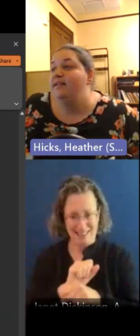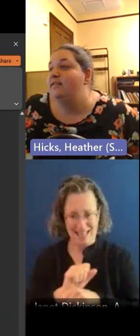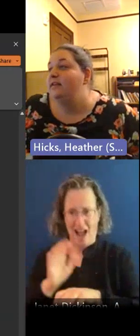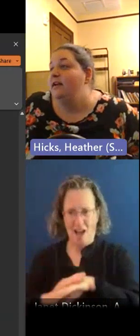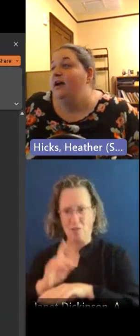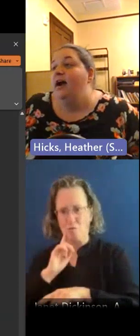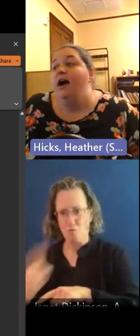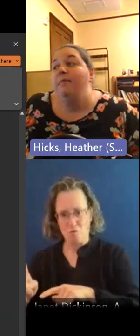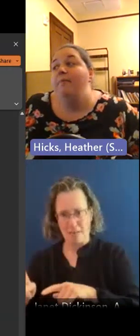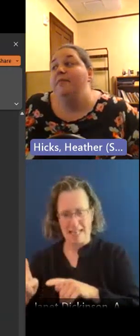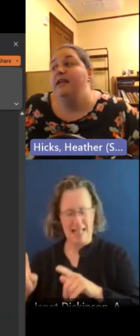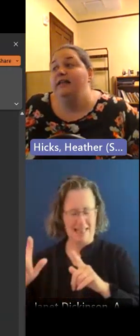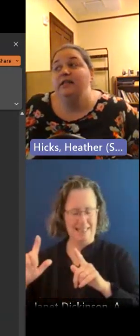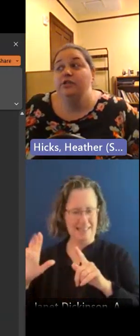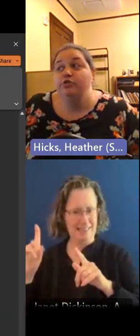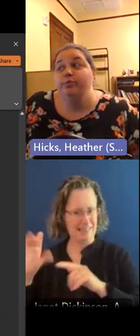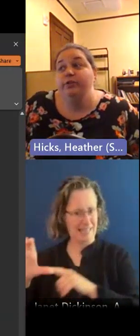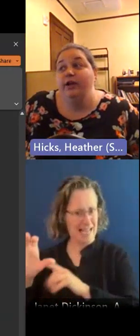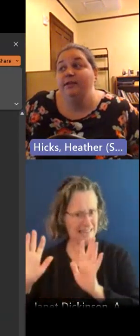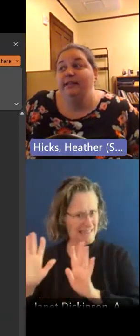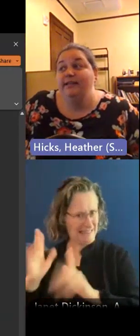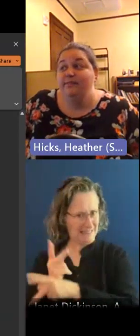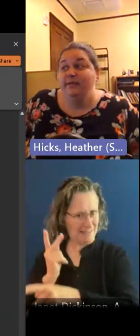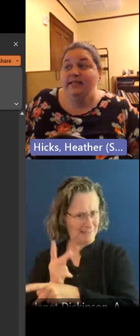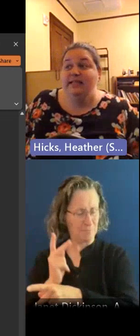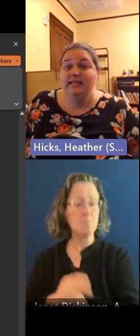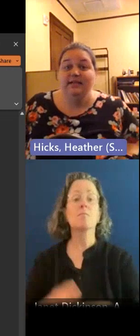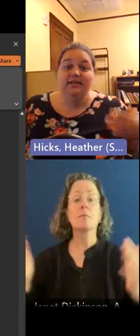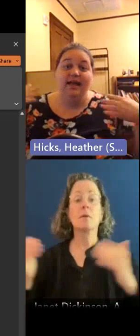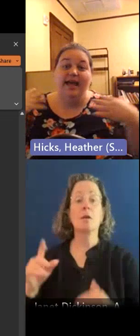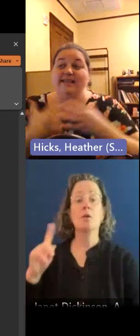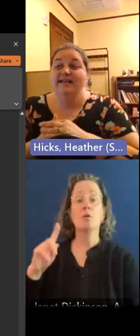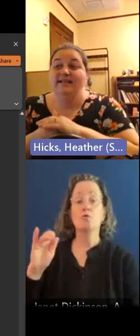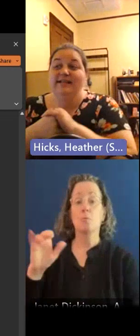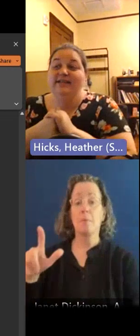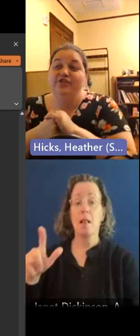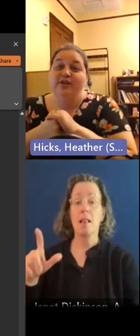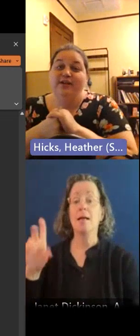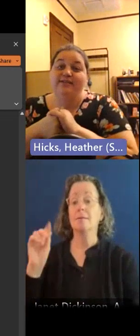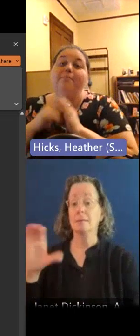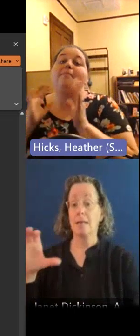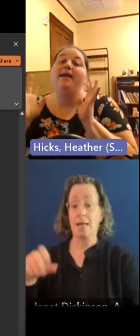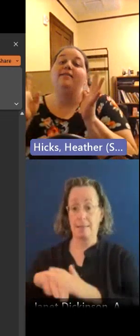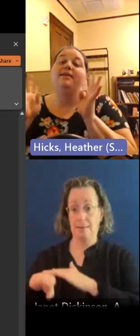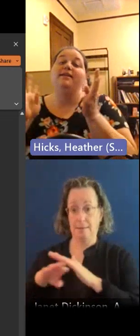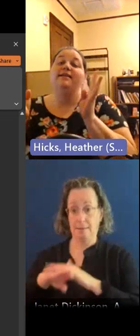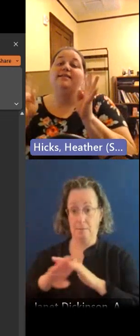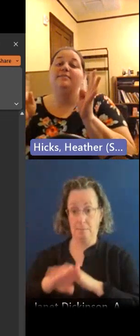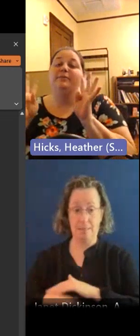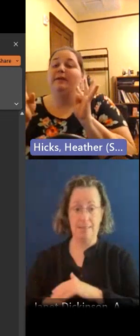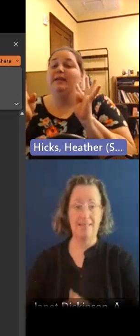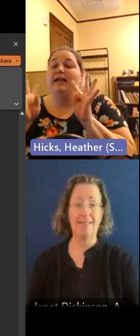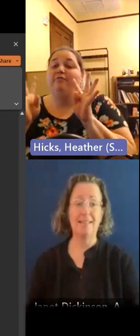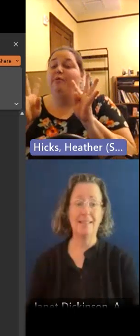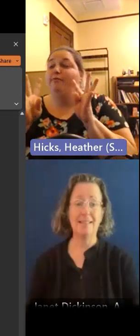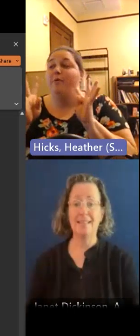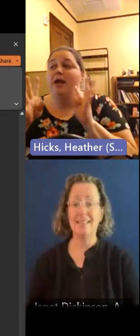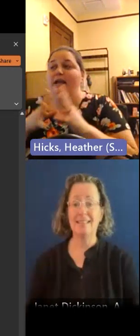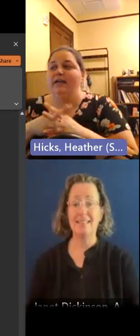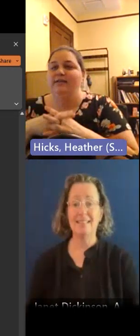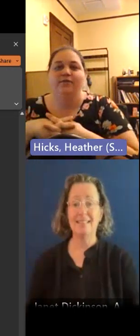making a mess. The next is Drupal document accessibility, and this is just make them accessible in